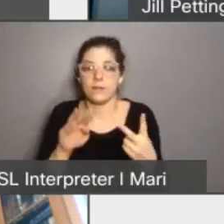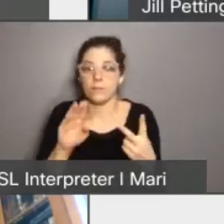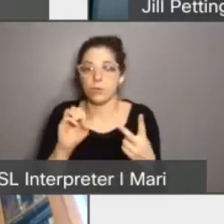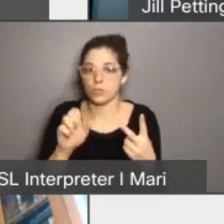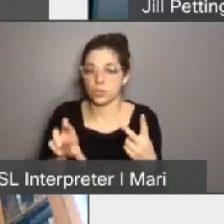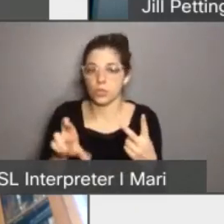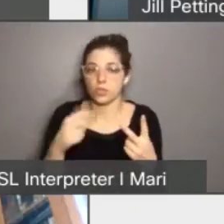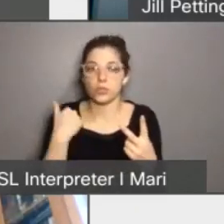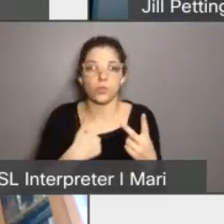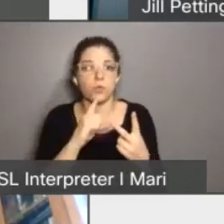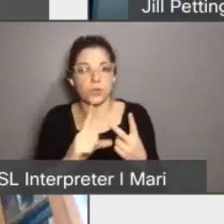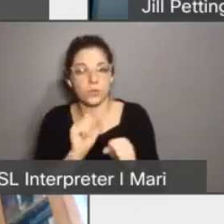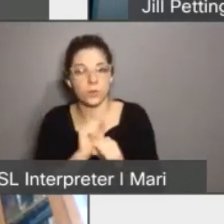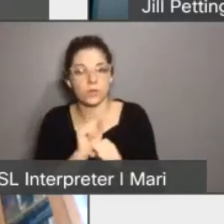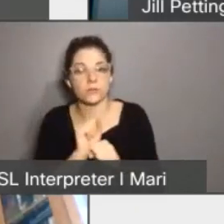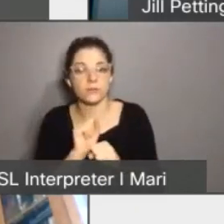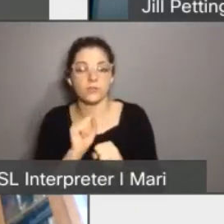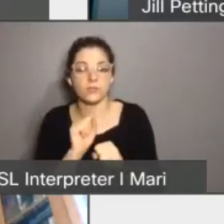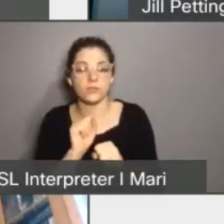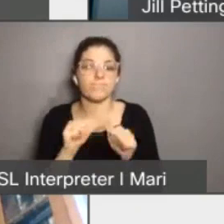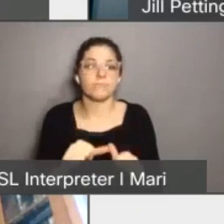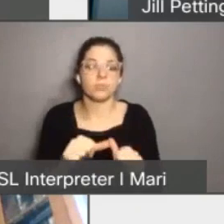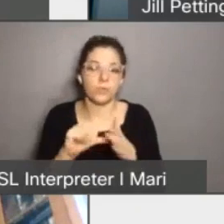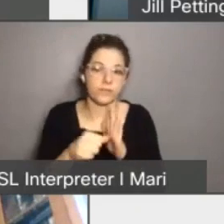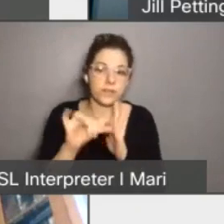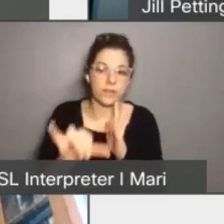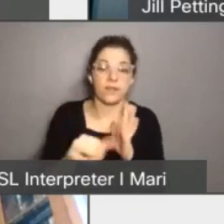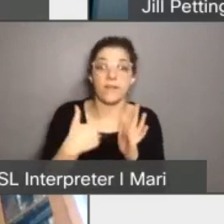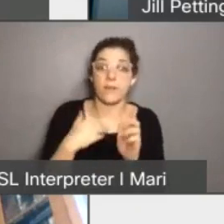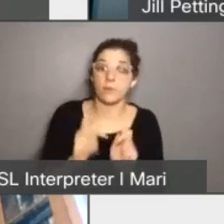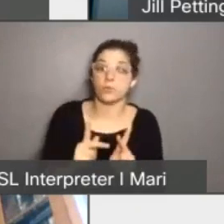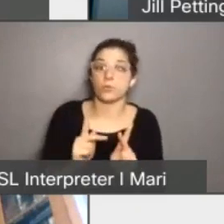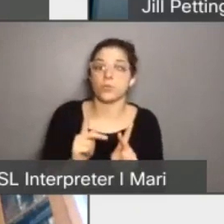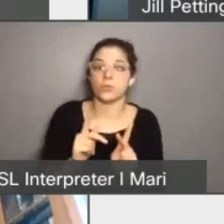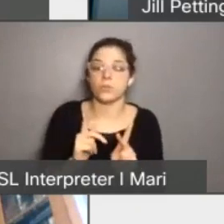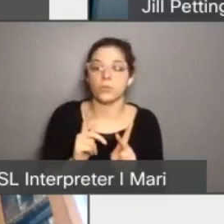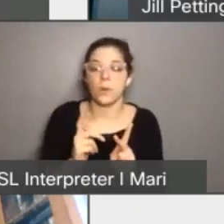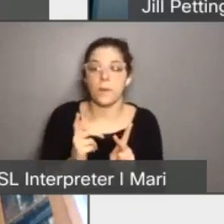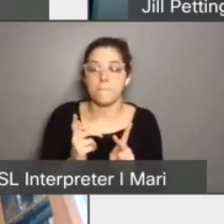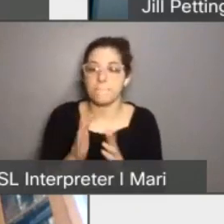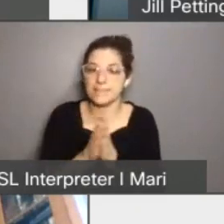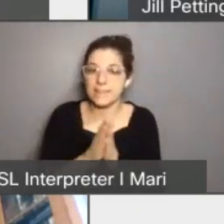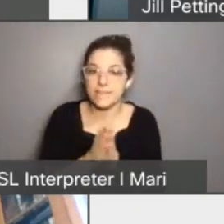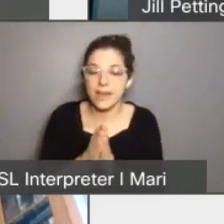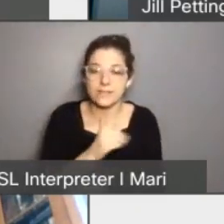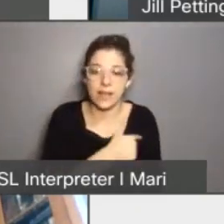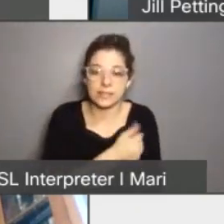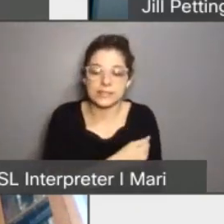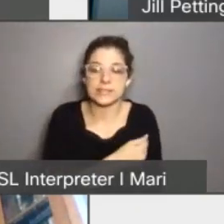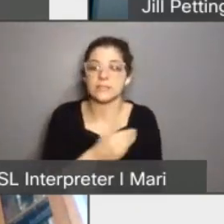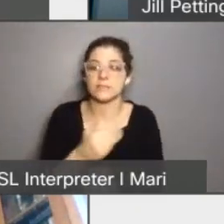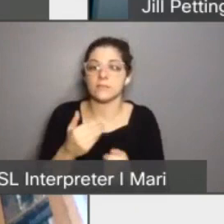we're really working, to continue to stress that. And I think having the opportunity to incentivize vaccines through